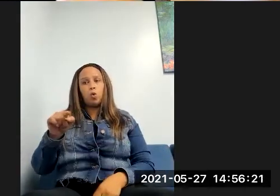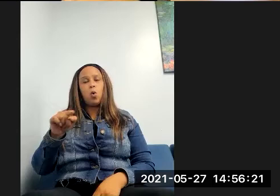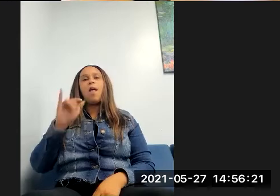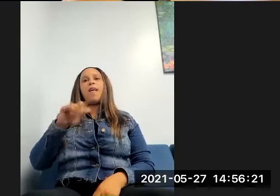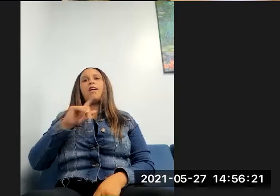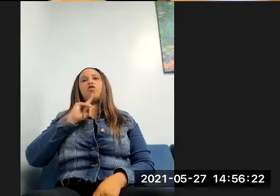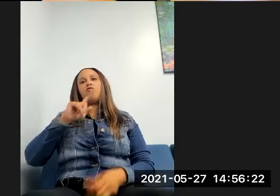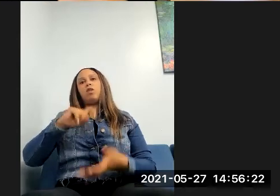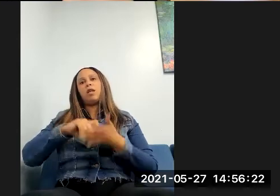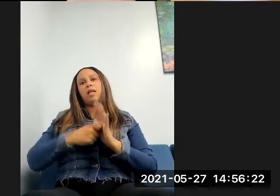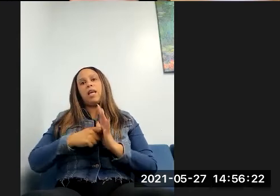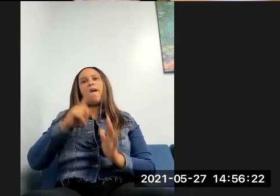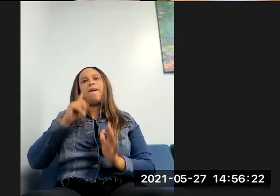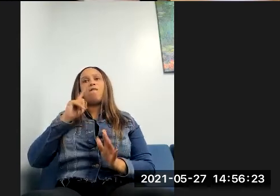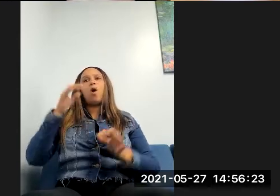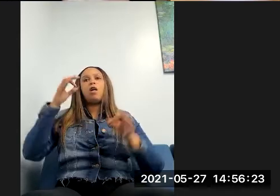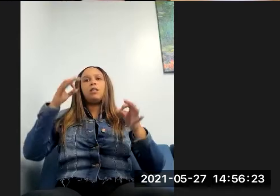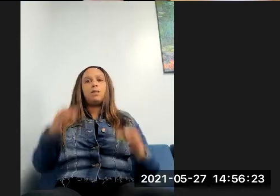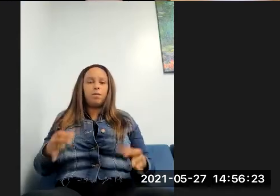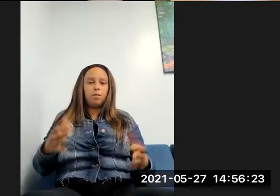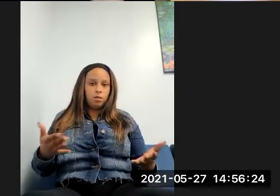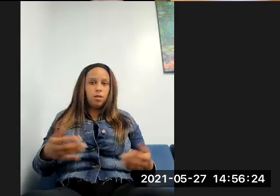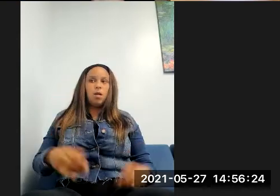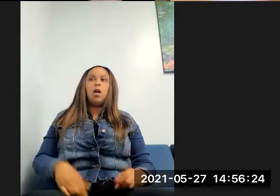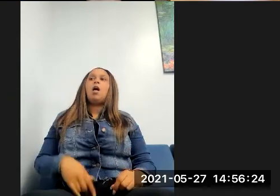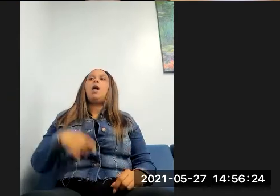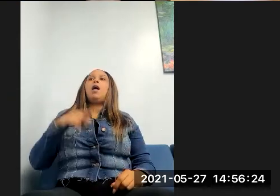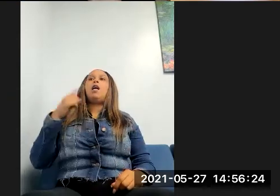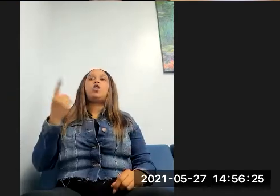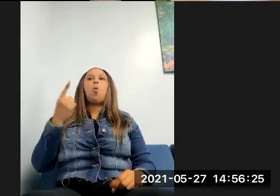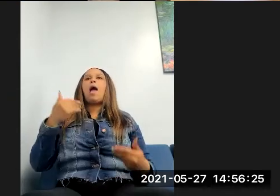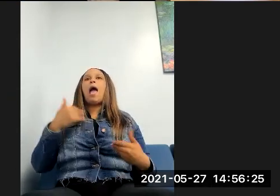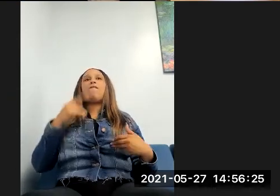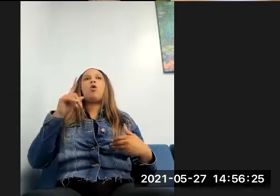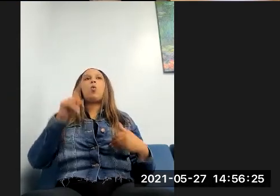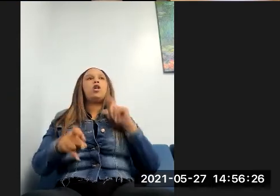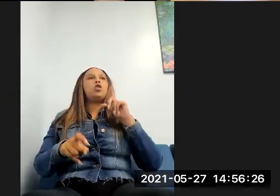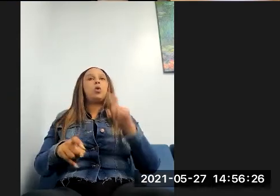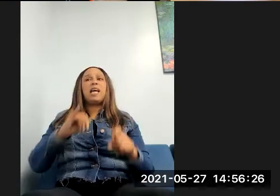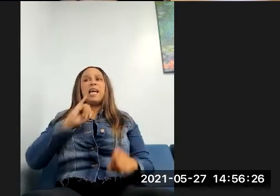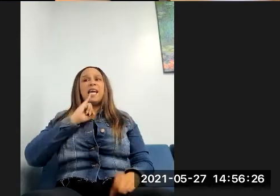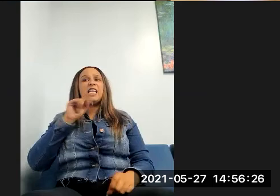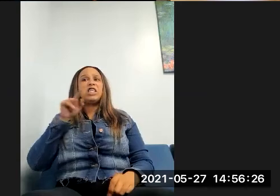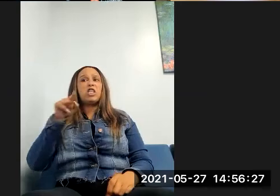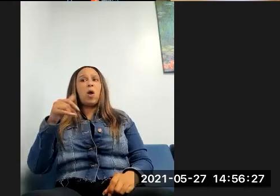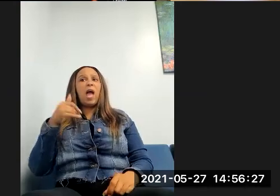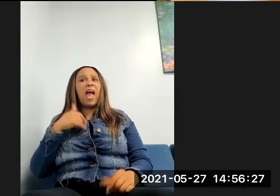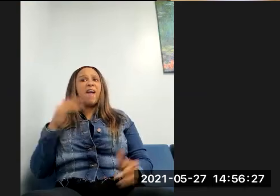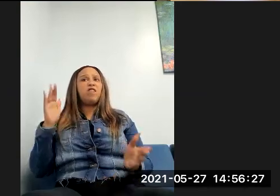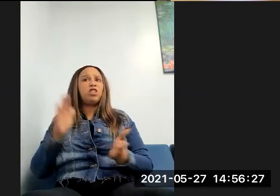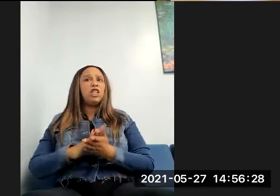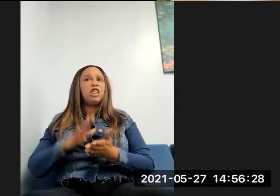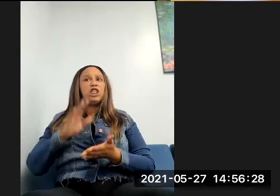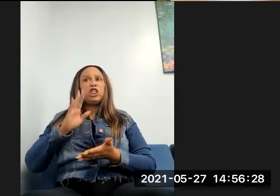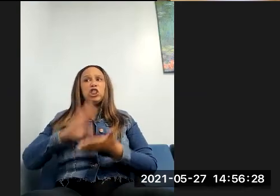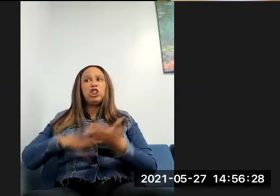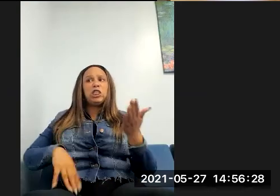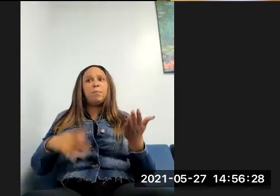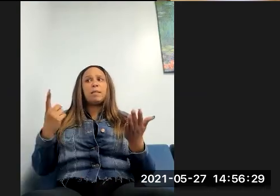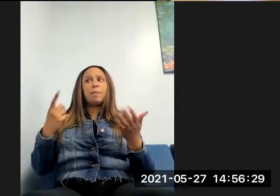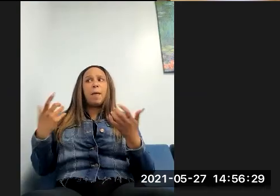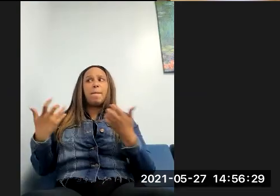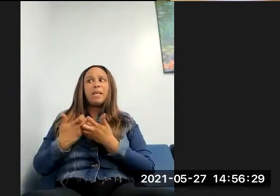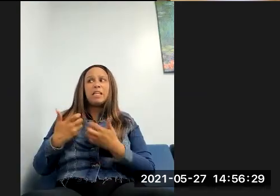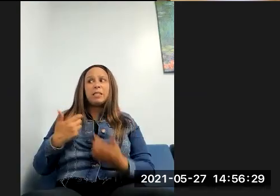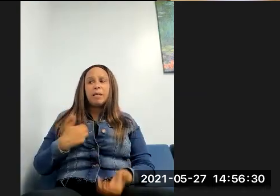the justification. There's always going to be the question, is there a lower cost option that fits your need? And if you